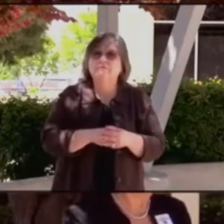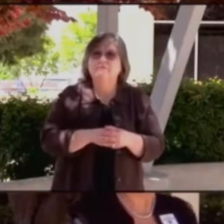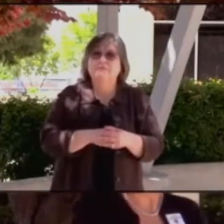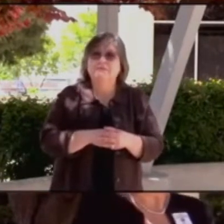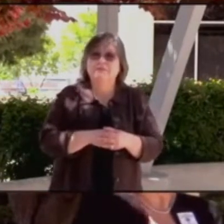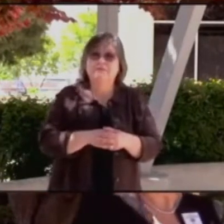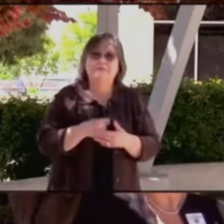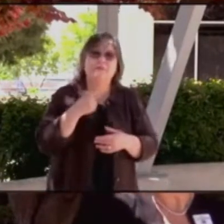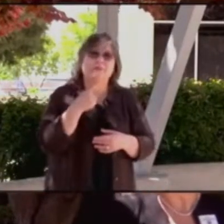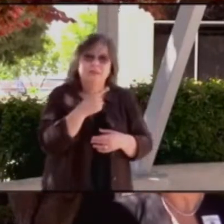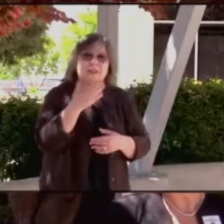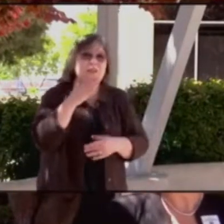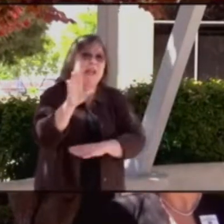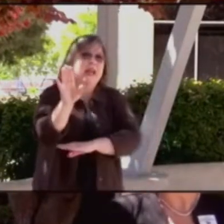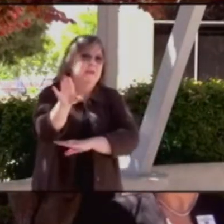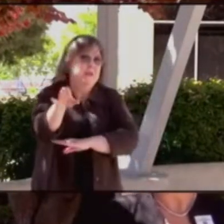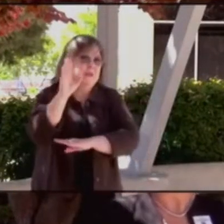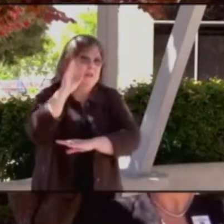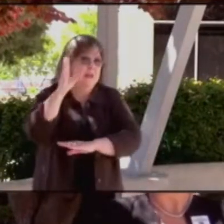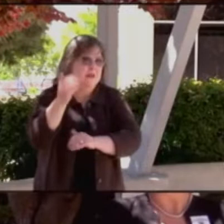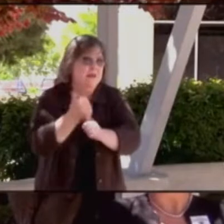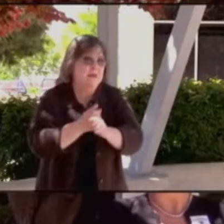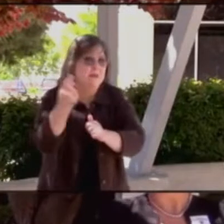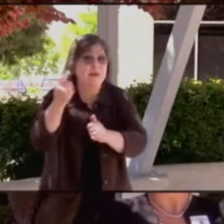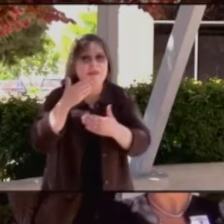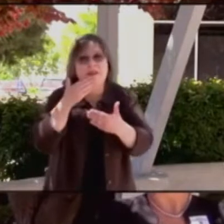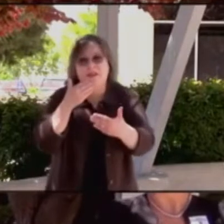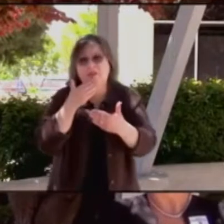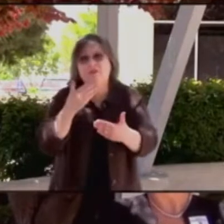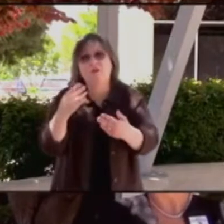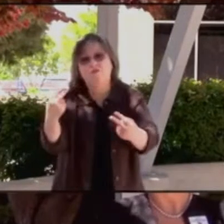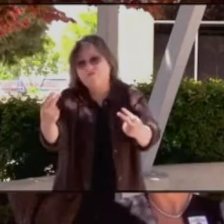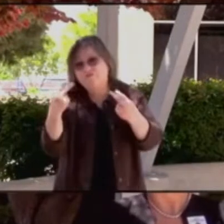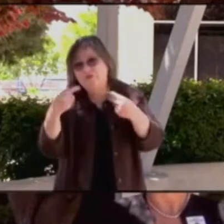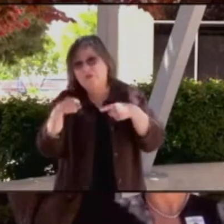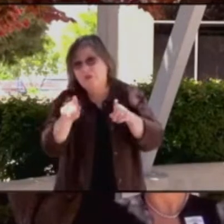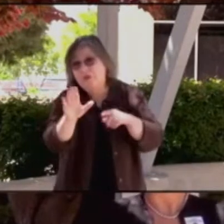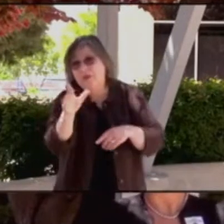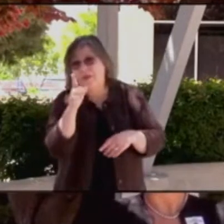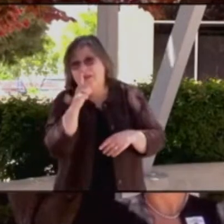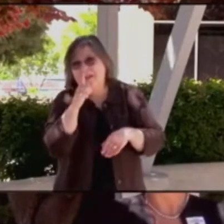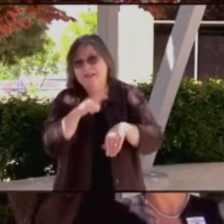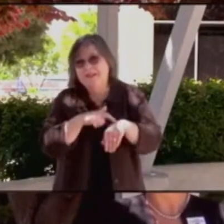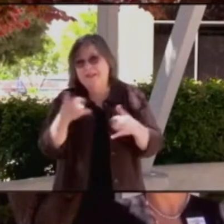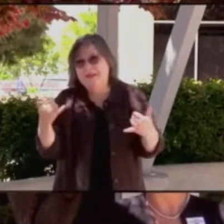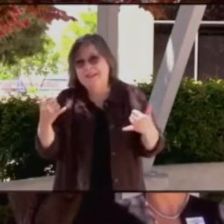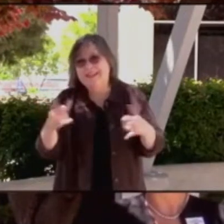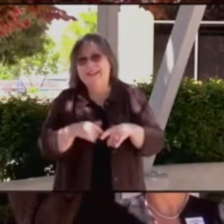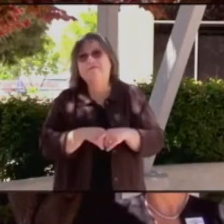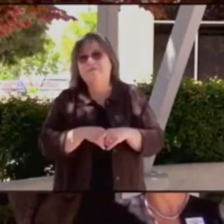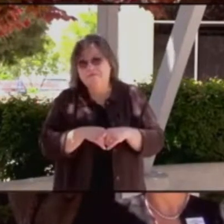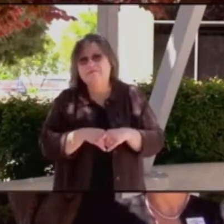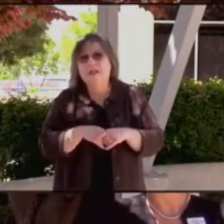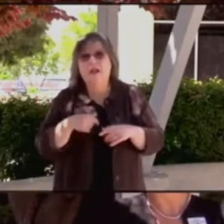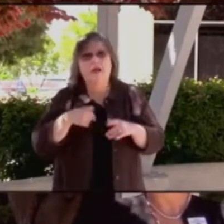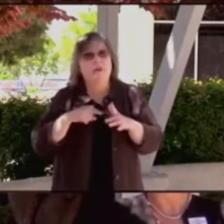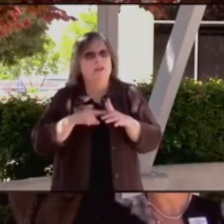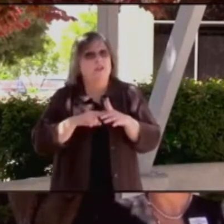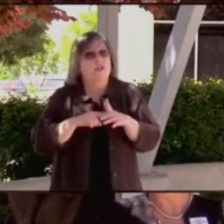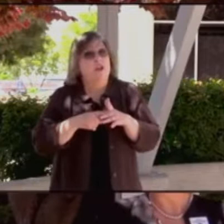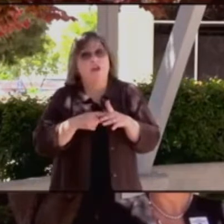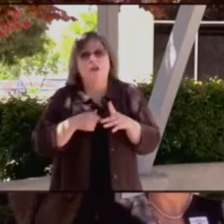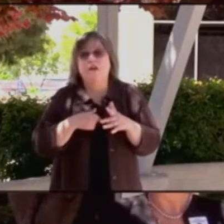Good afternoon, everyone, and thank you very much for joining us during your lunch hours today. I want to start with an abundance